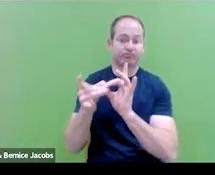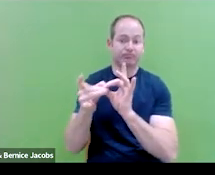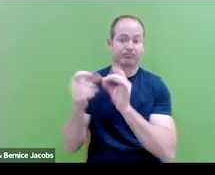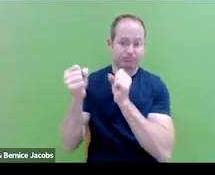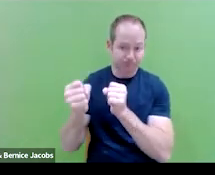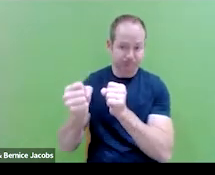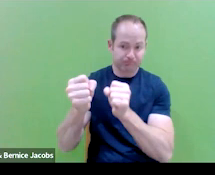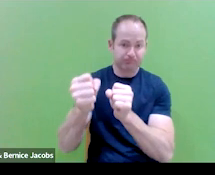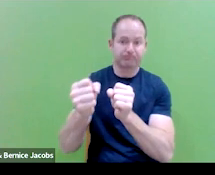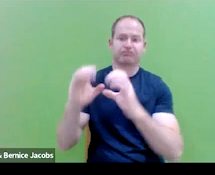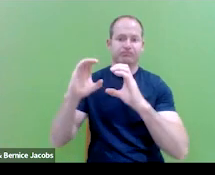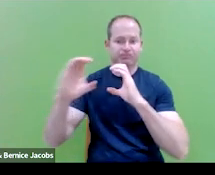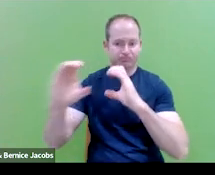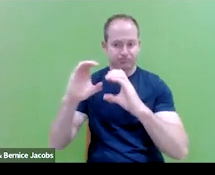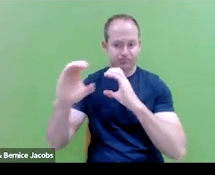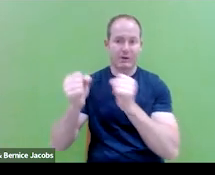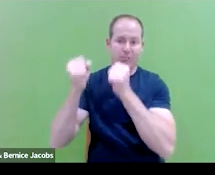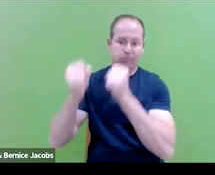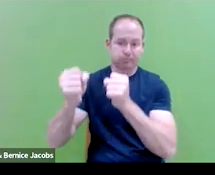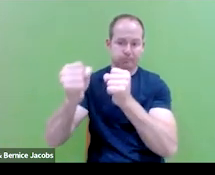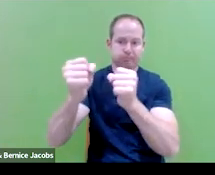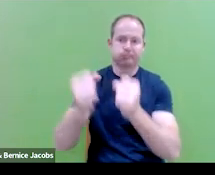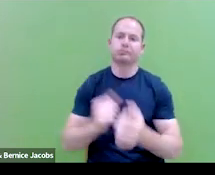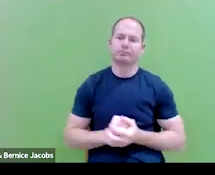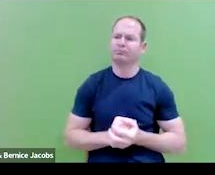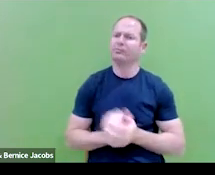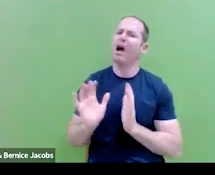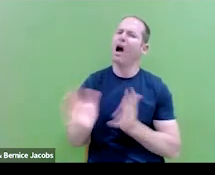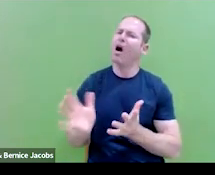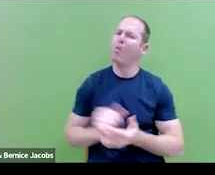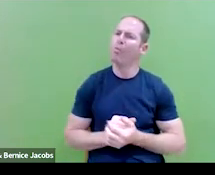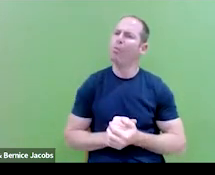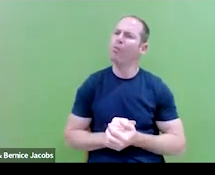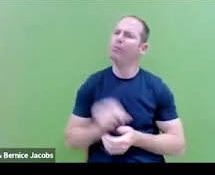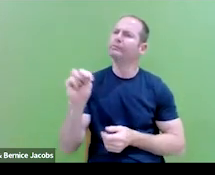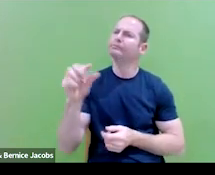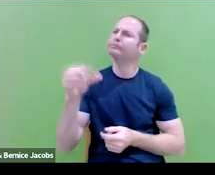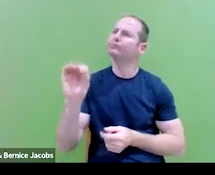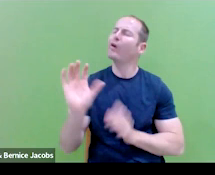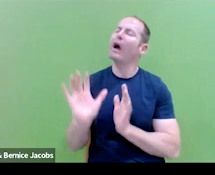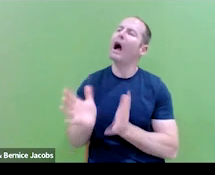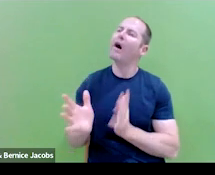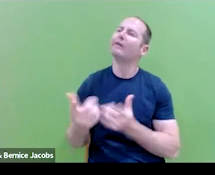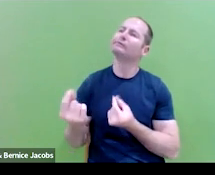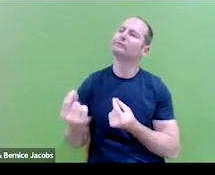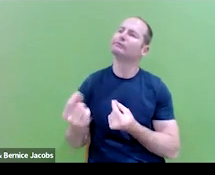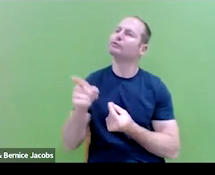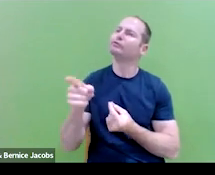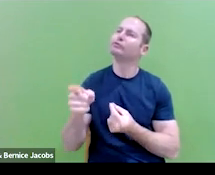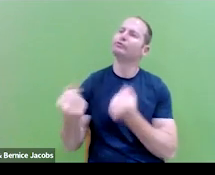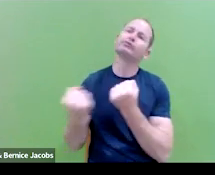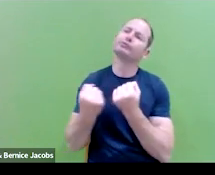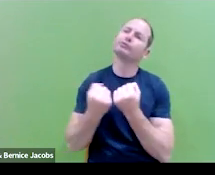constantly communicating. How are things going? What is happening in your NGOs? What offerings do you have that we